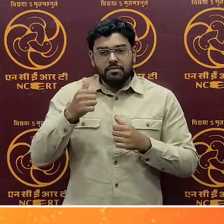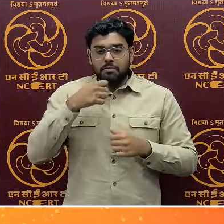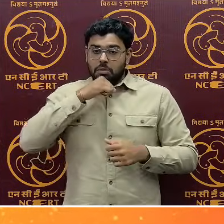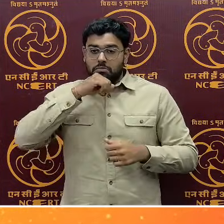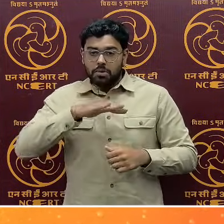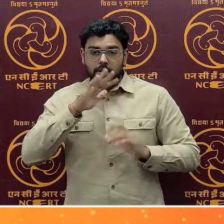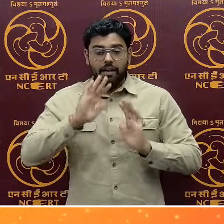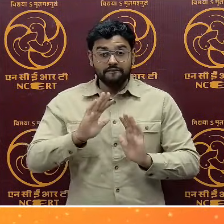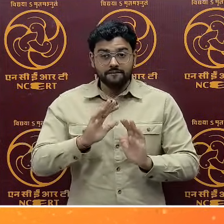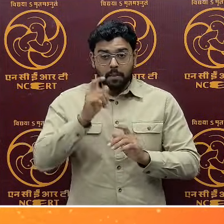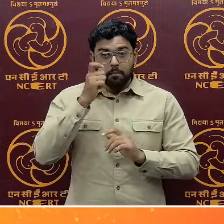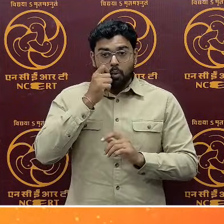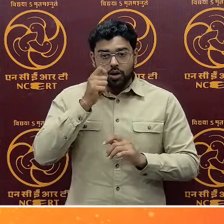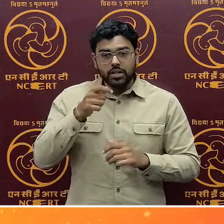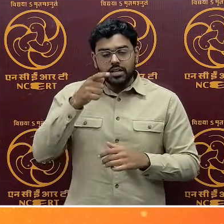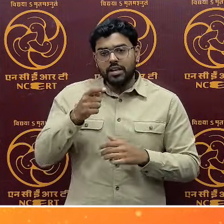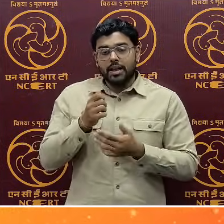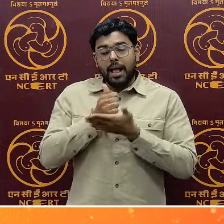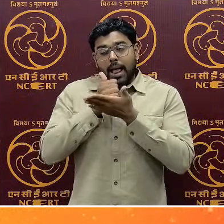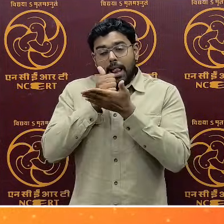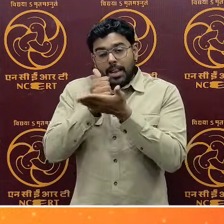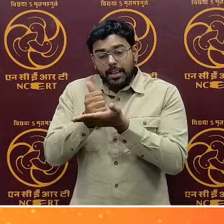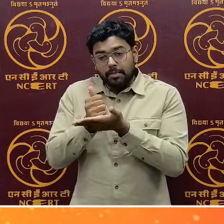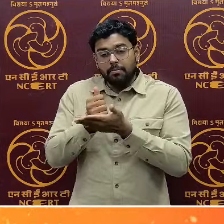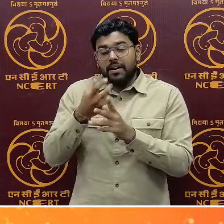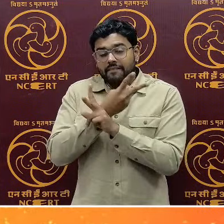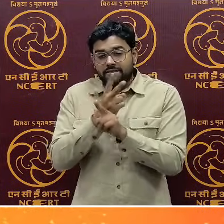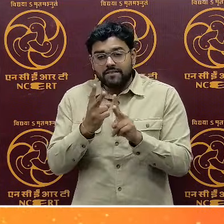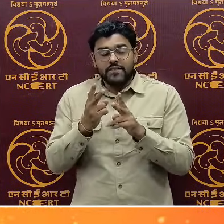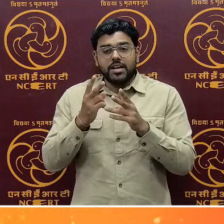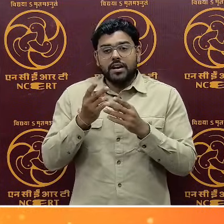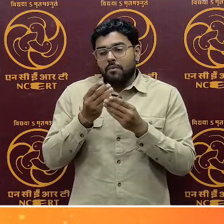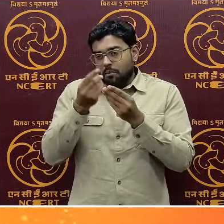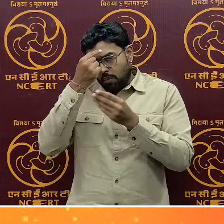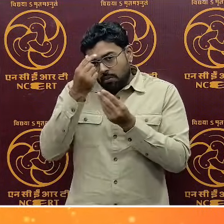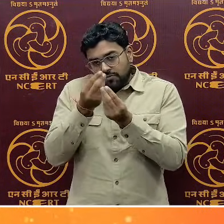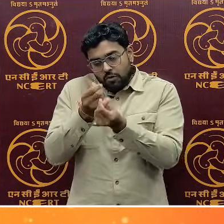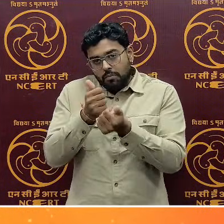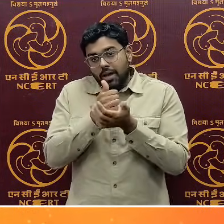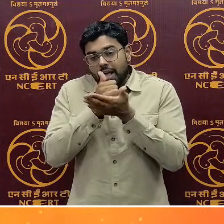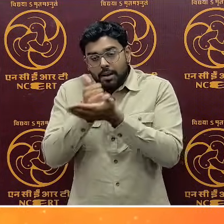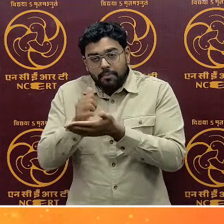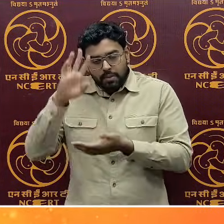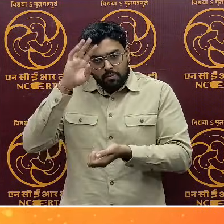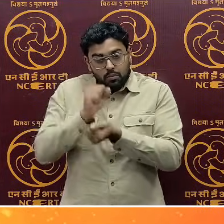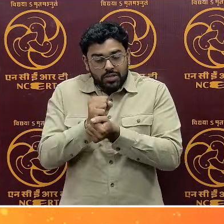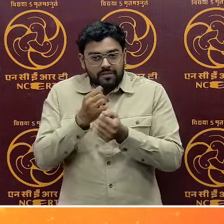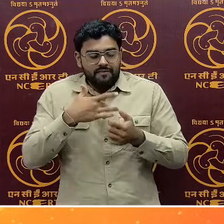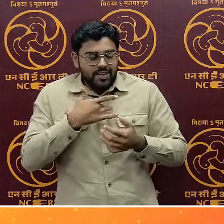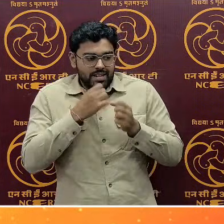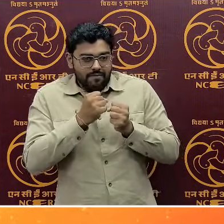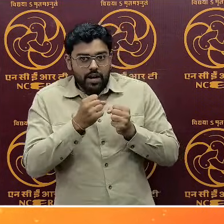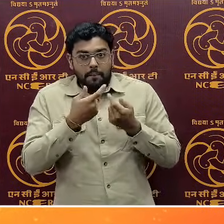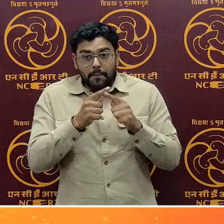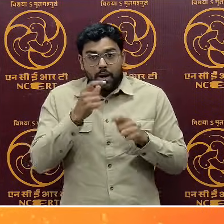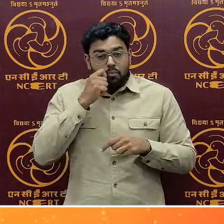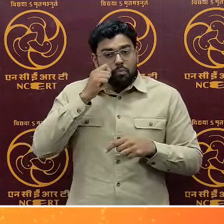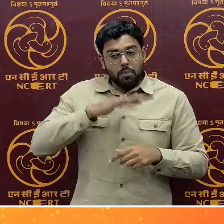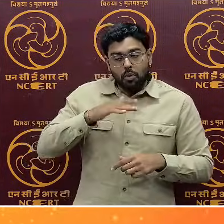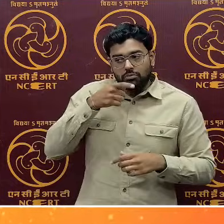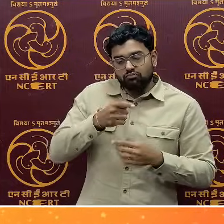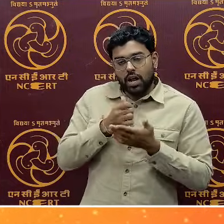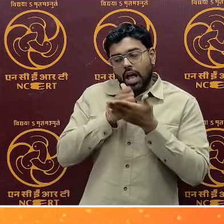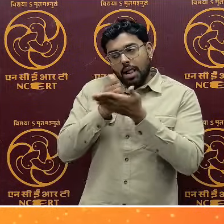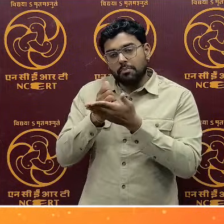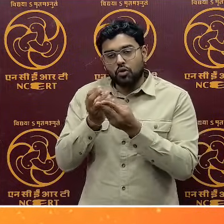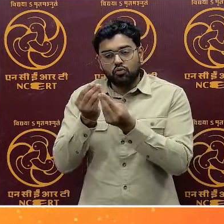young, he often helps his father solve mysteries that even the police find difficult to solve. Their discussions